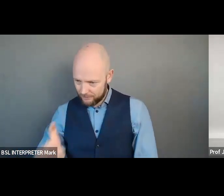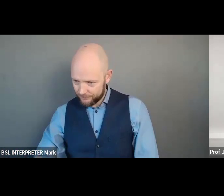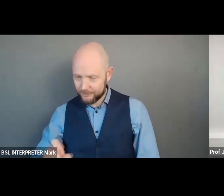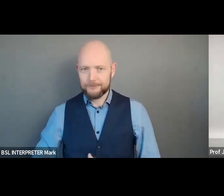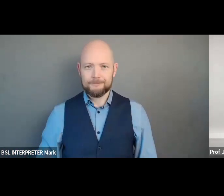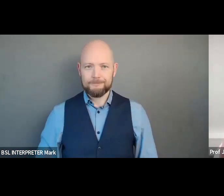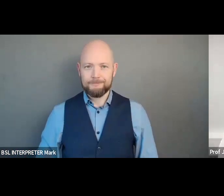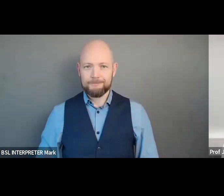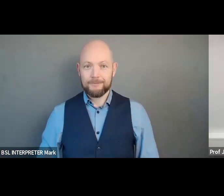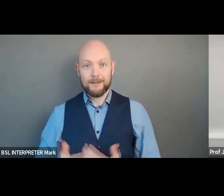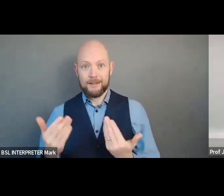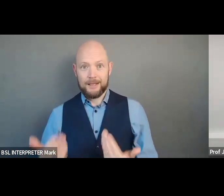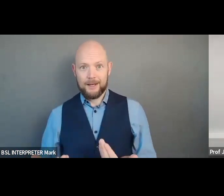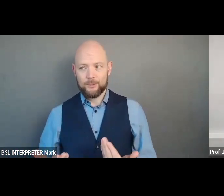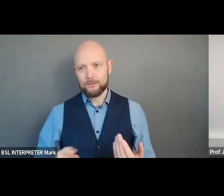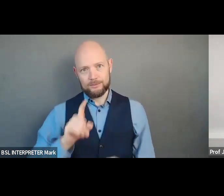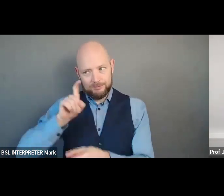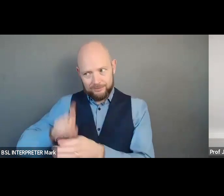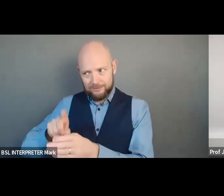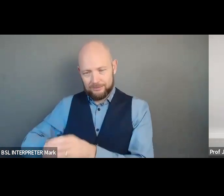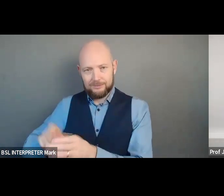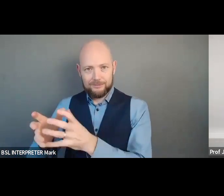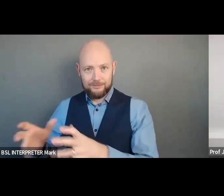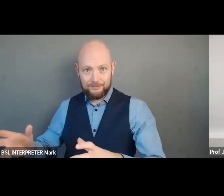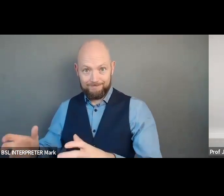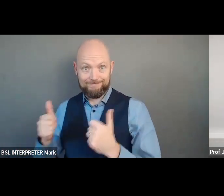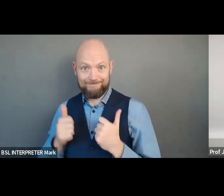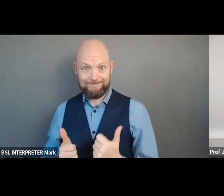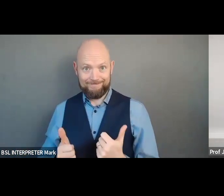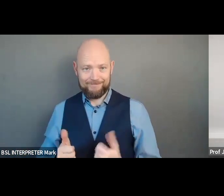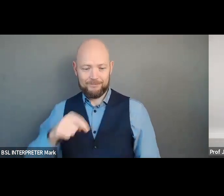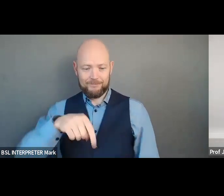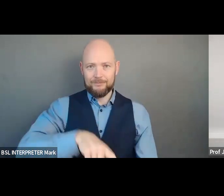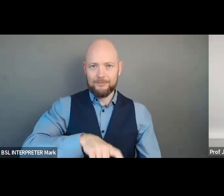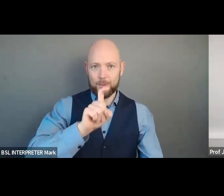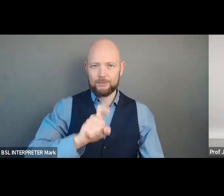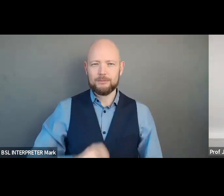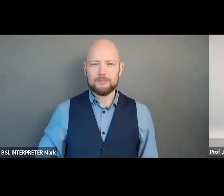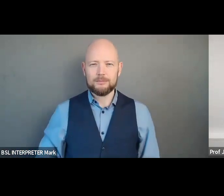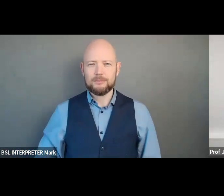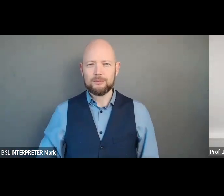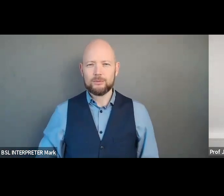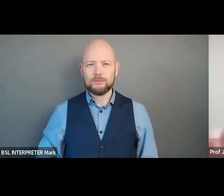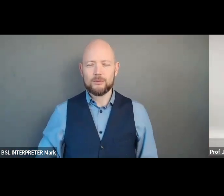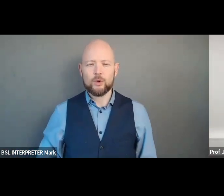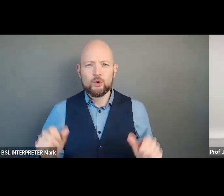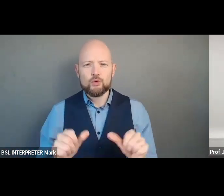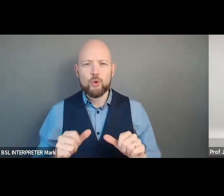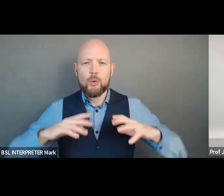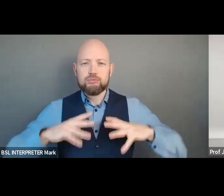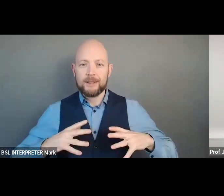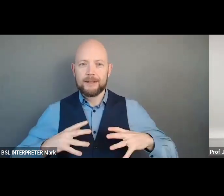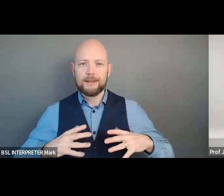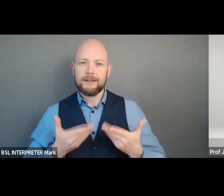please to the other parallel panel, and we will take a short comfort break just to give people some time to move